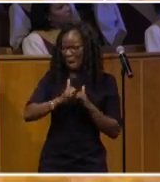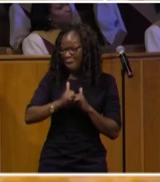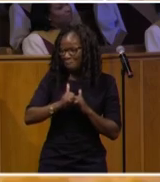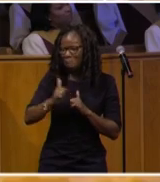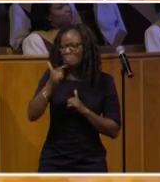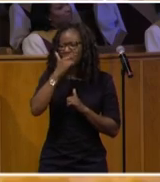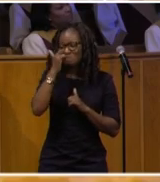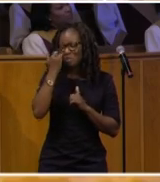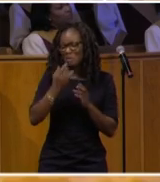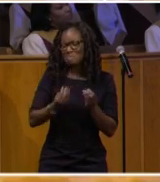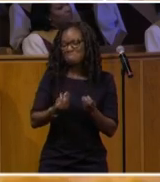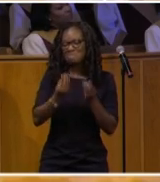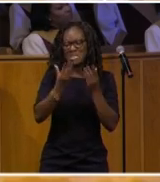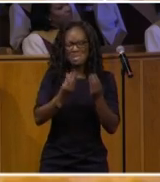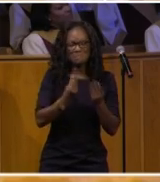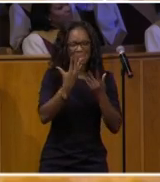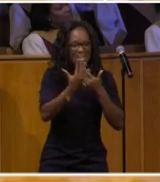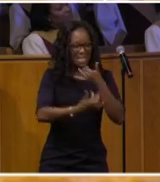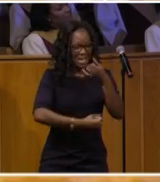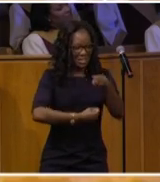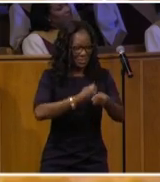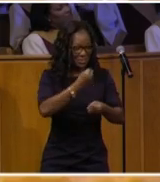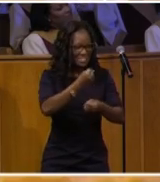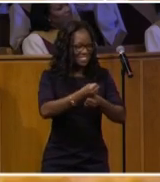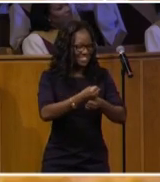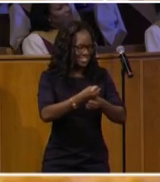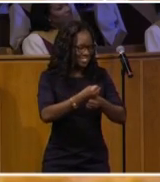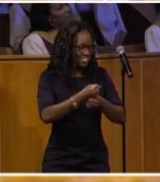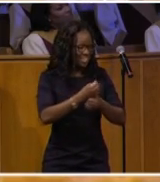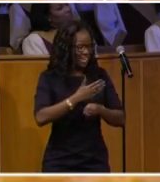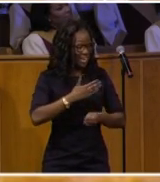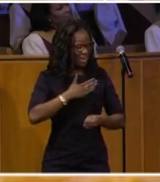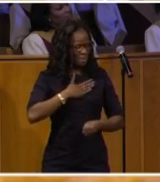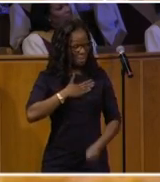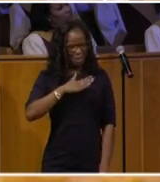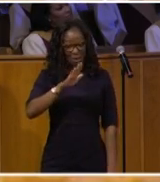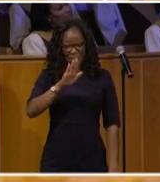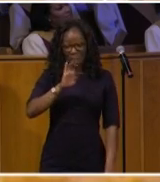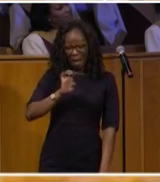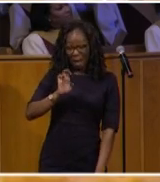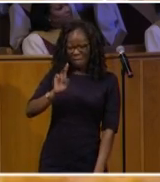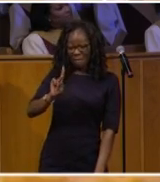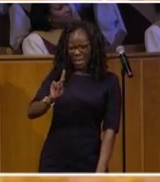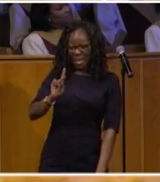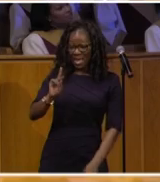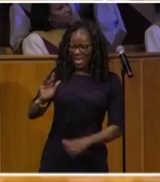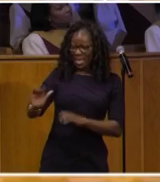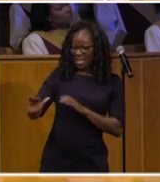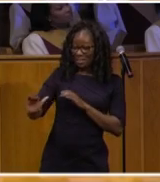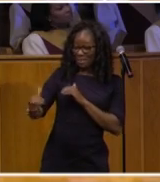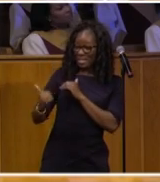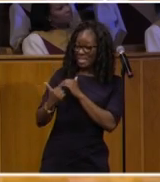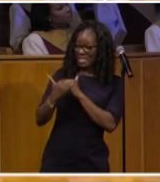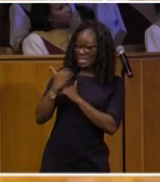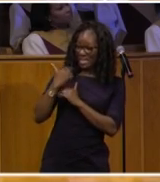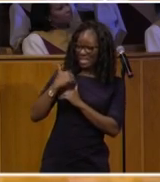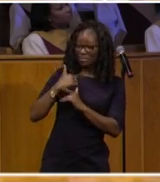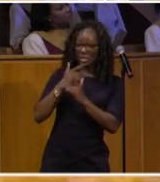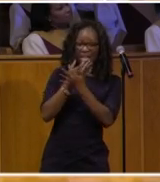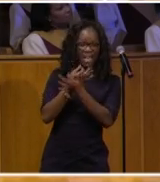because for many, many years, my bank has been sending me a